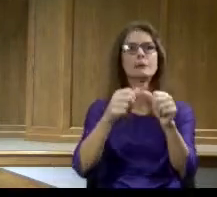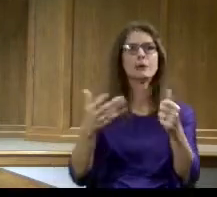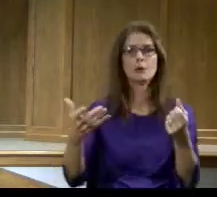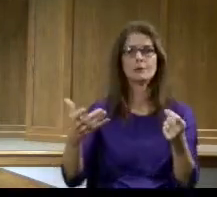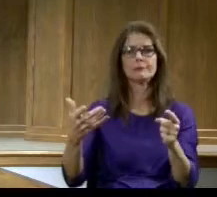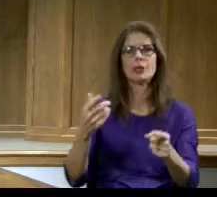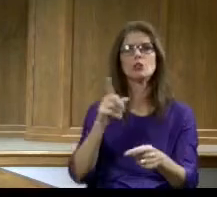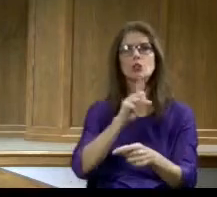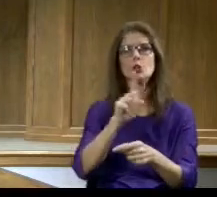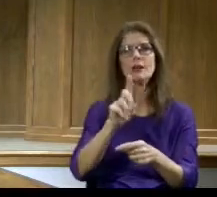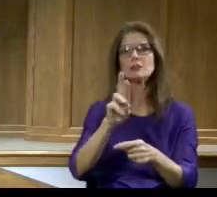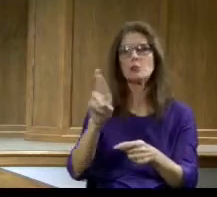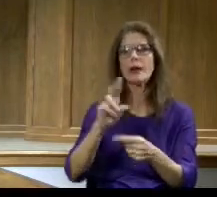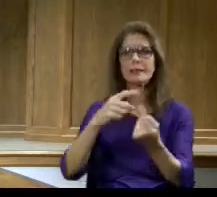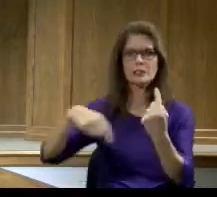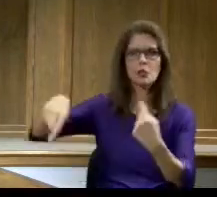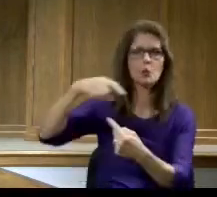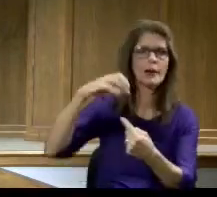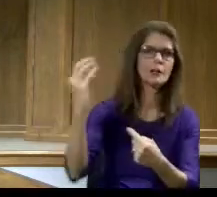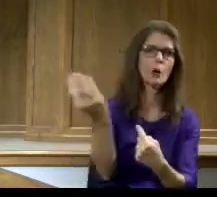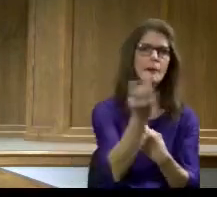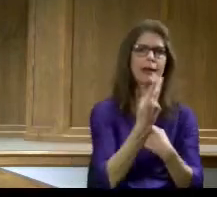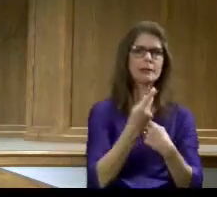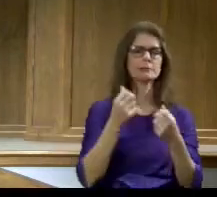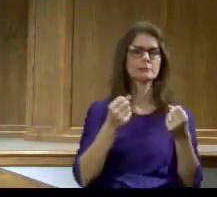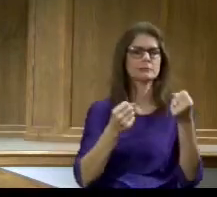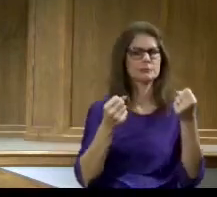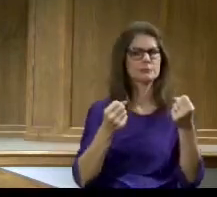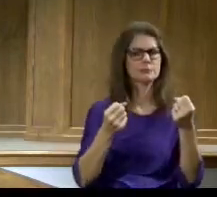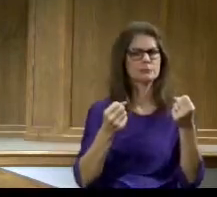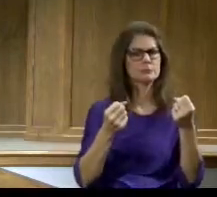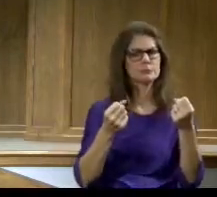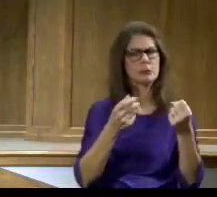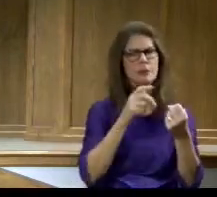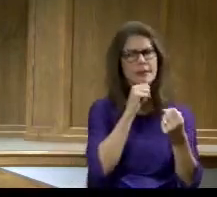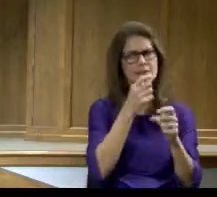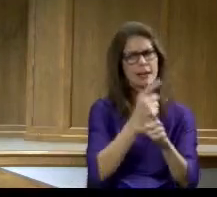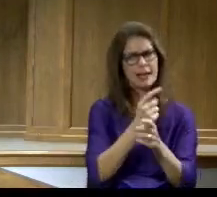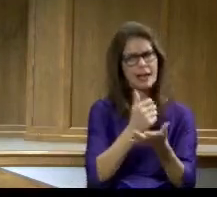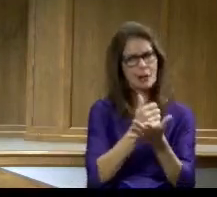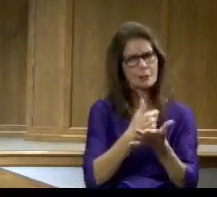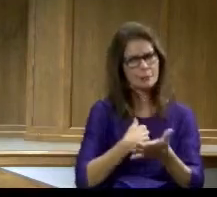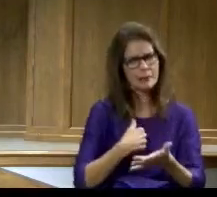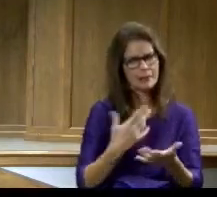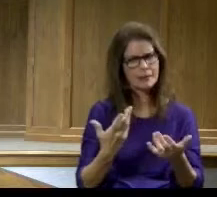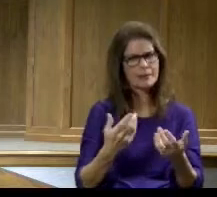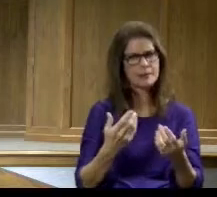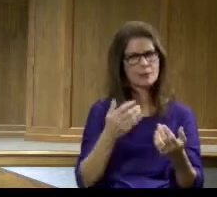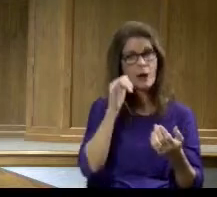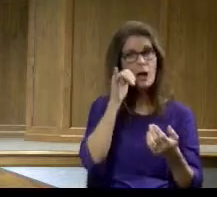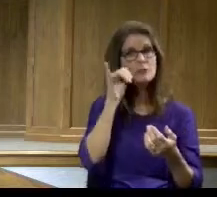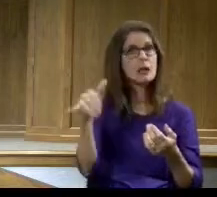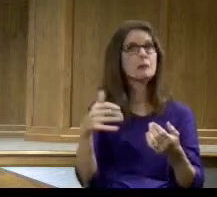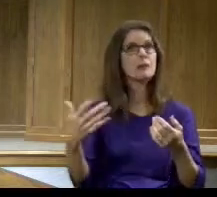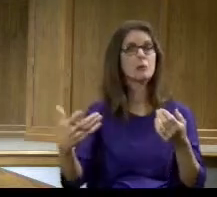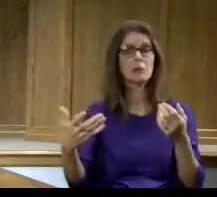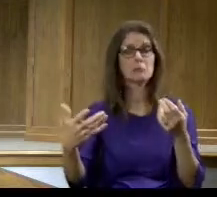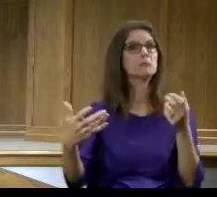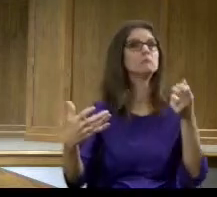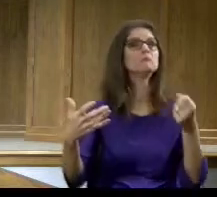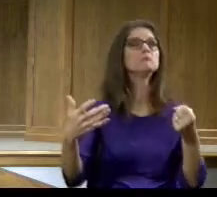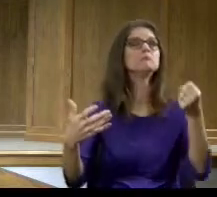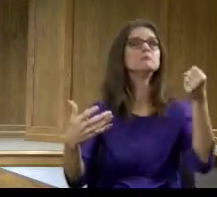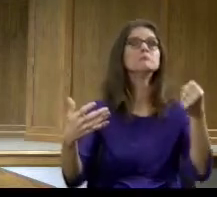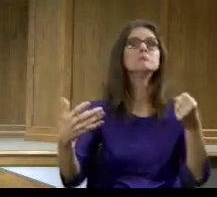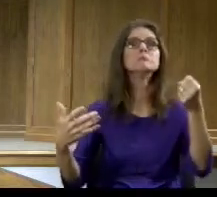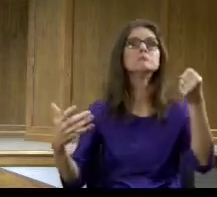next right, and turn around. Well, that's not going to help. And so I ignored her again. And Charlotte and I